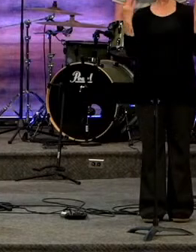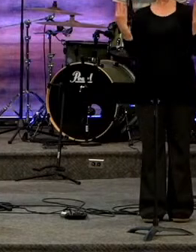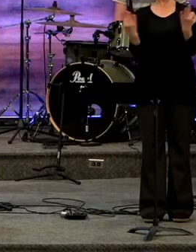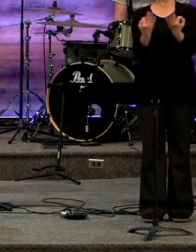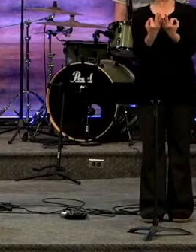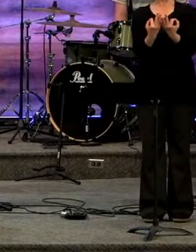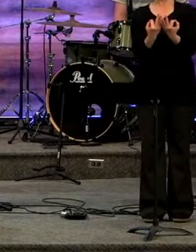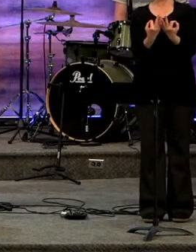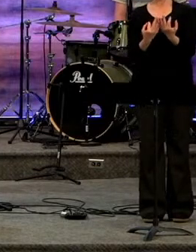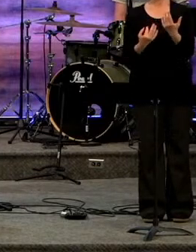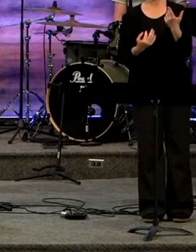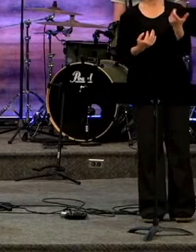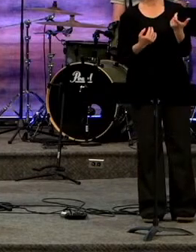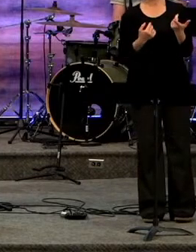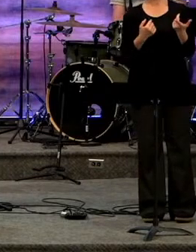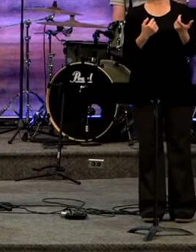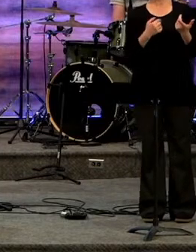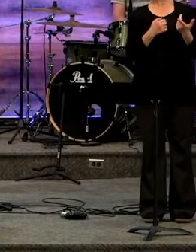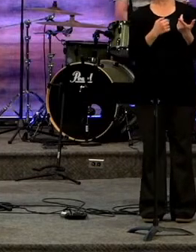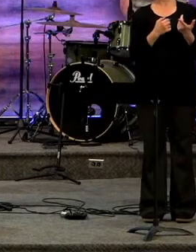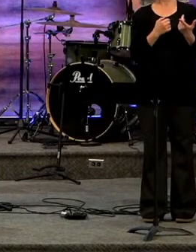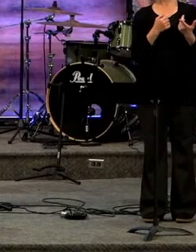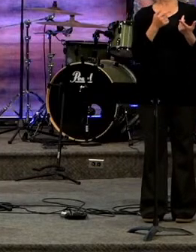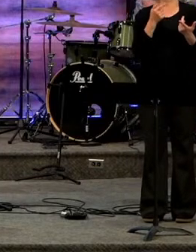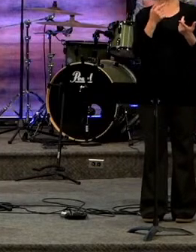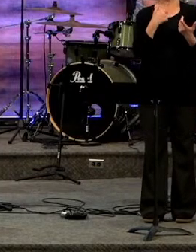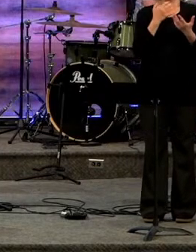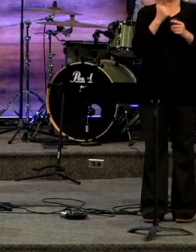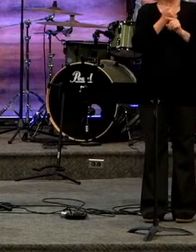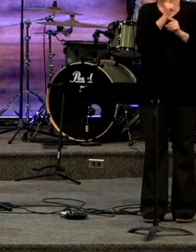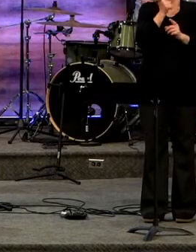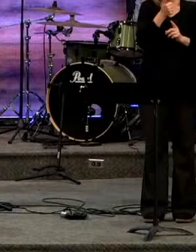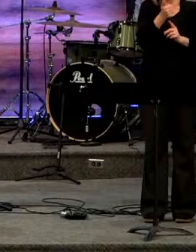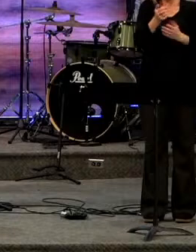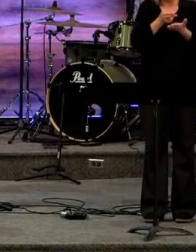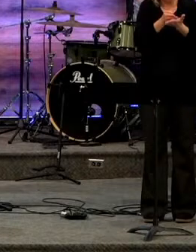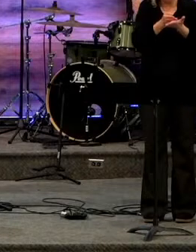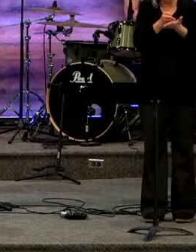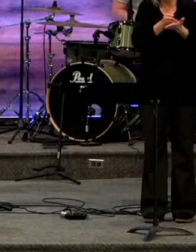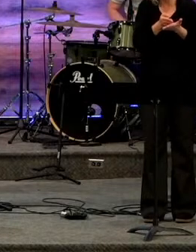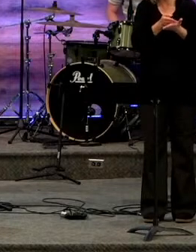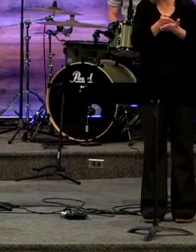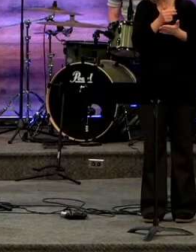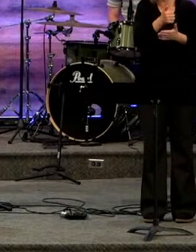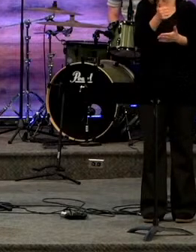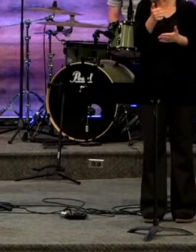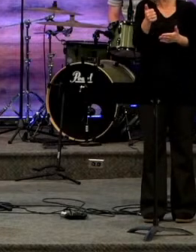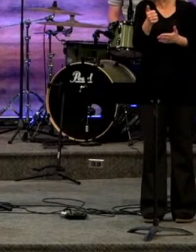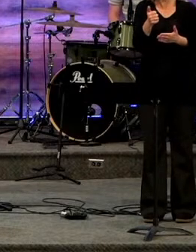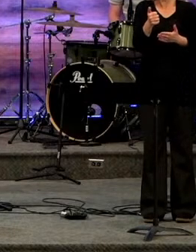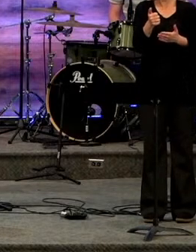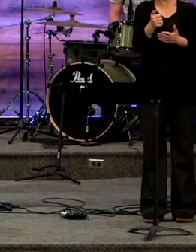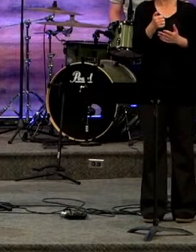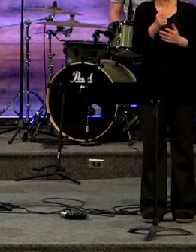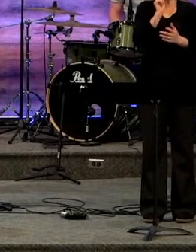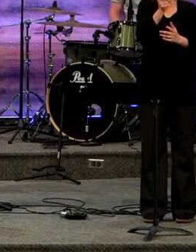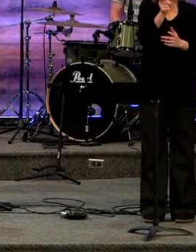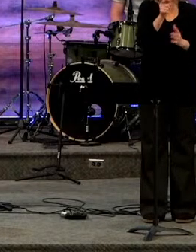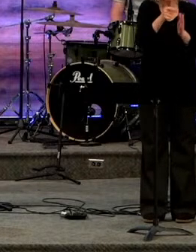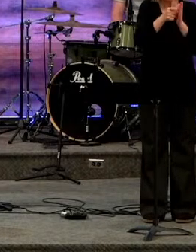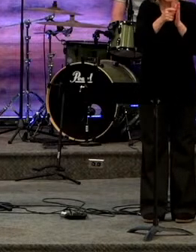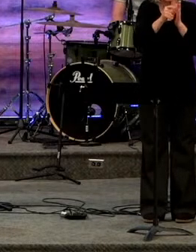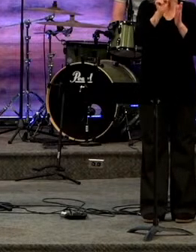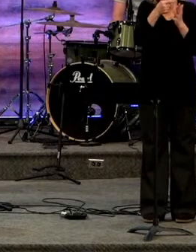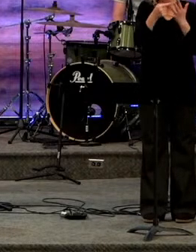about yourself that is not true. And so there's no shame for you to just sit and think and ponder these things. I'm really glad that you're here asking these